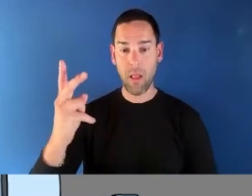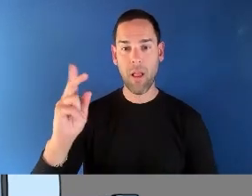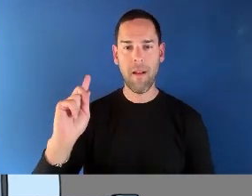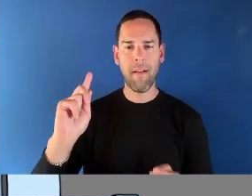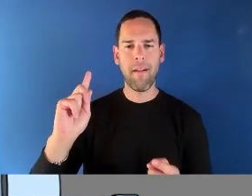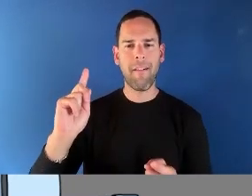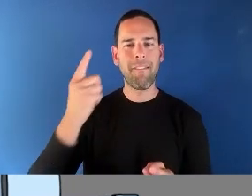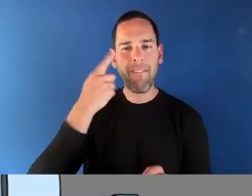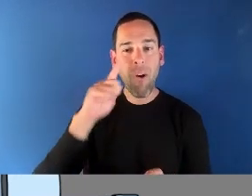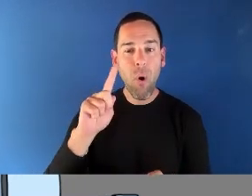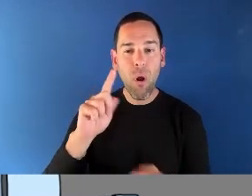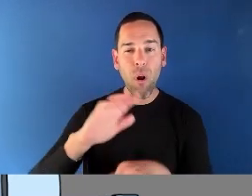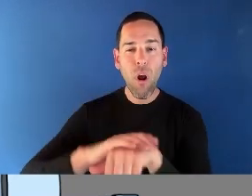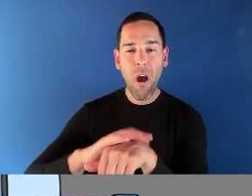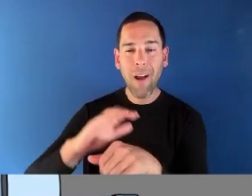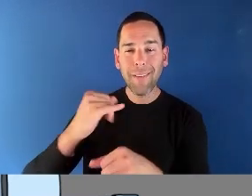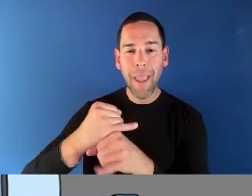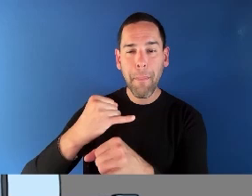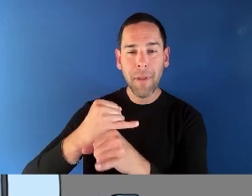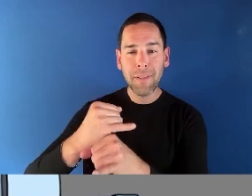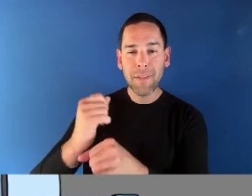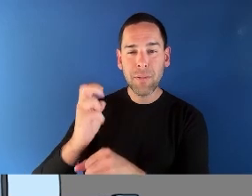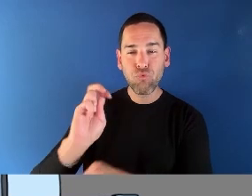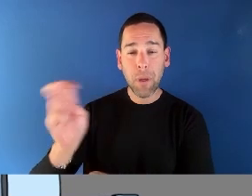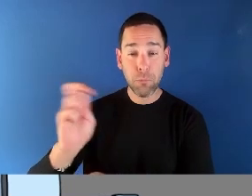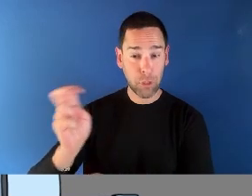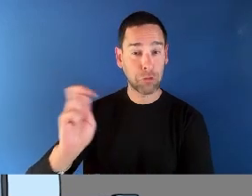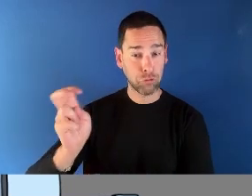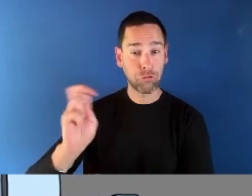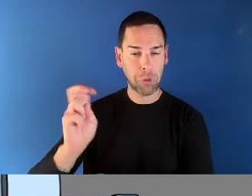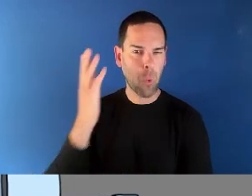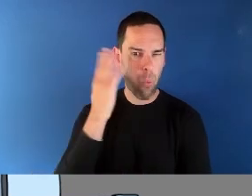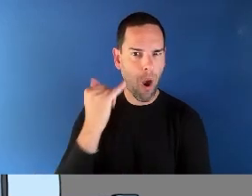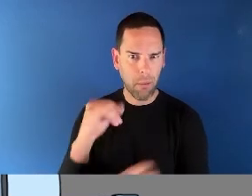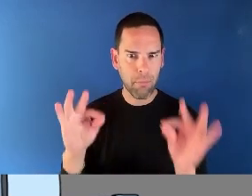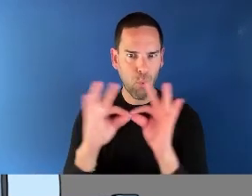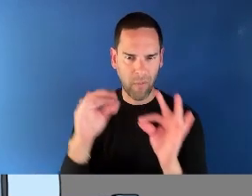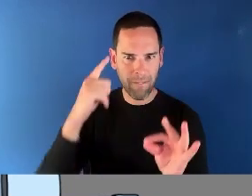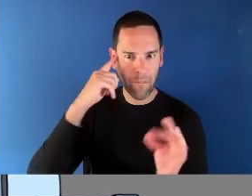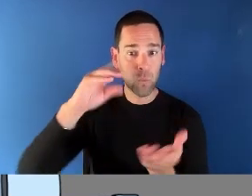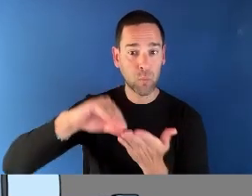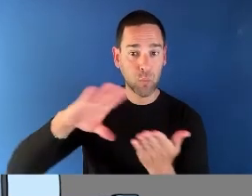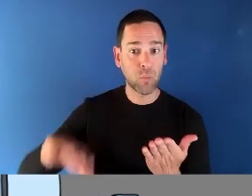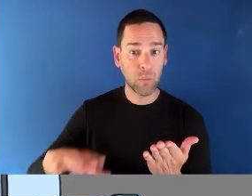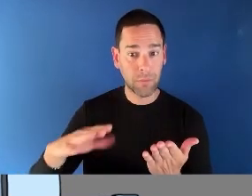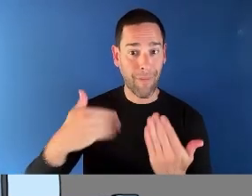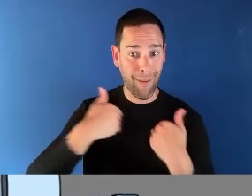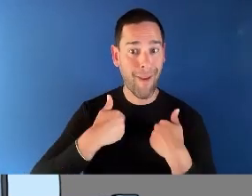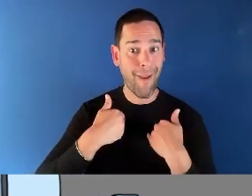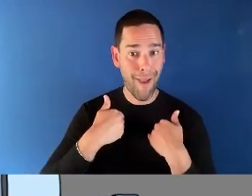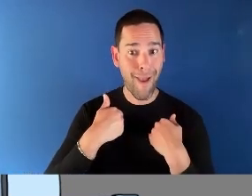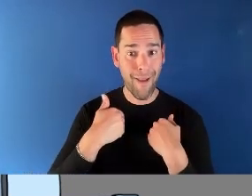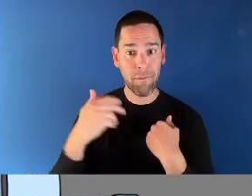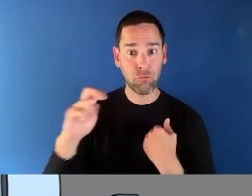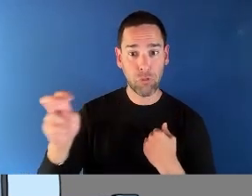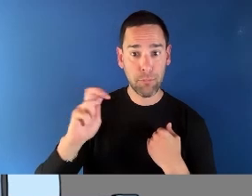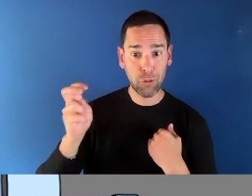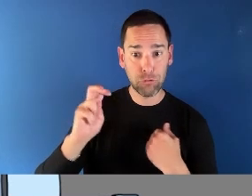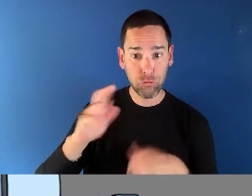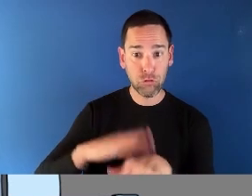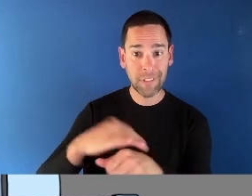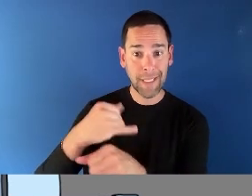on-campus transportation and the importance of that for students, and that proposal